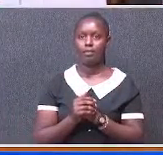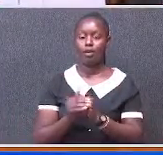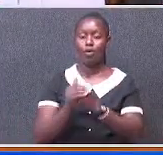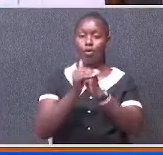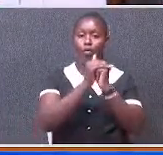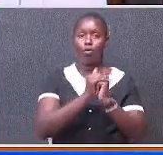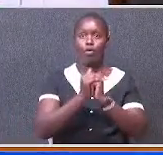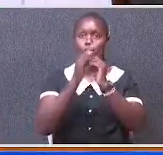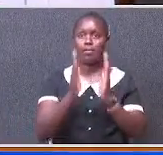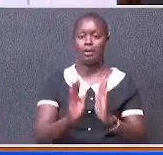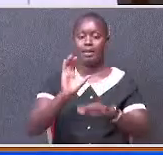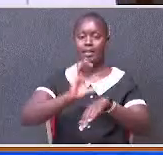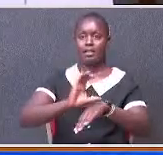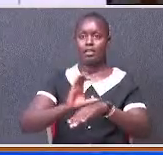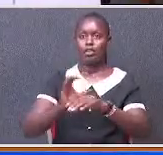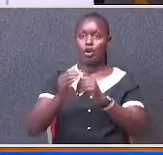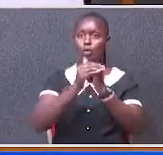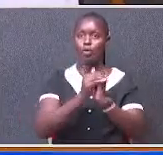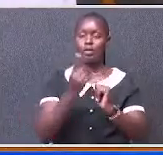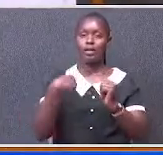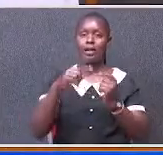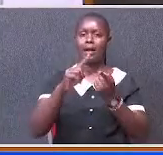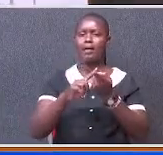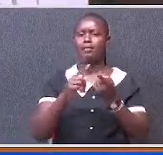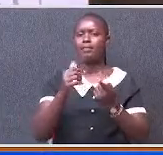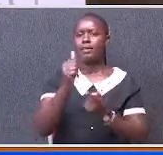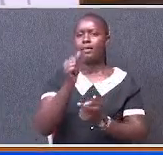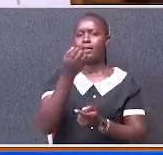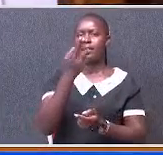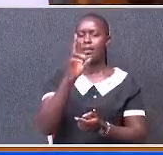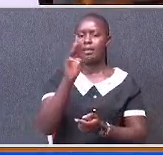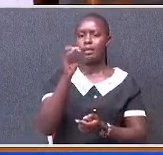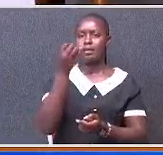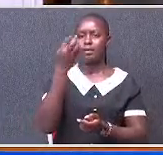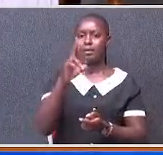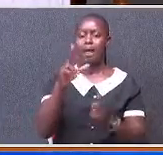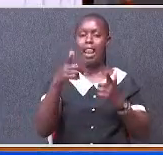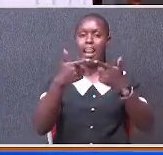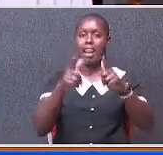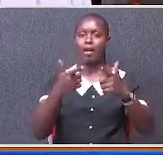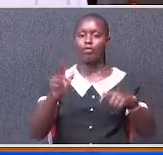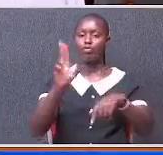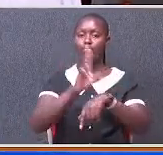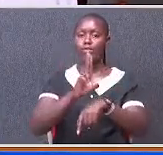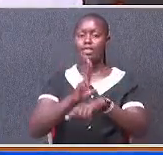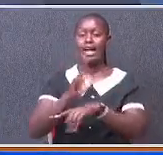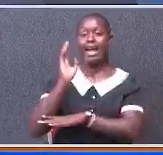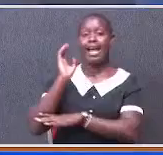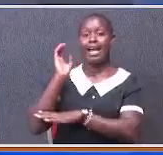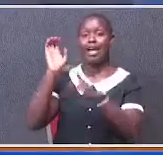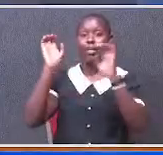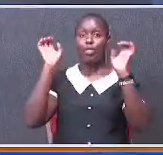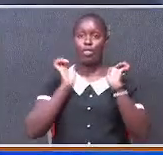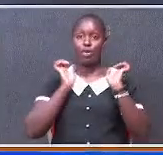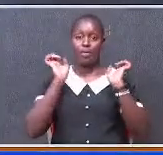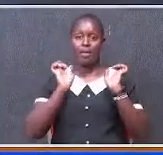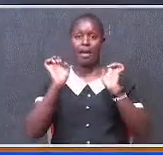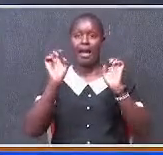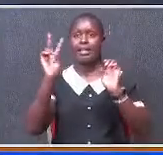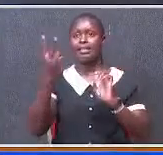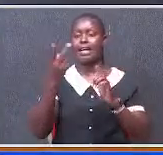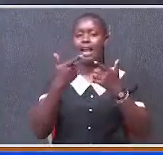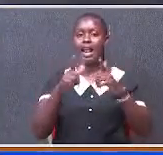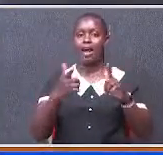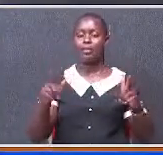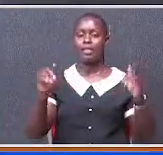Worshippers in the church worship in Amharic, the most widely spoken language in Ethiopia and the second most spoken mother tongue